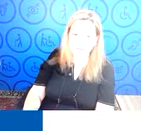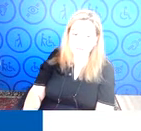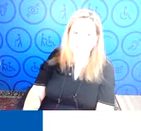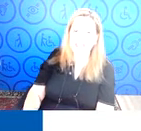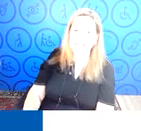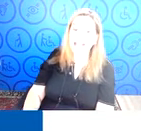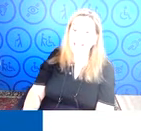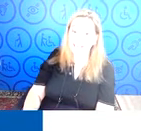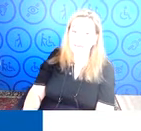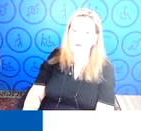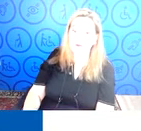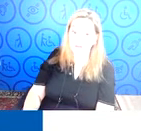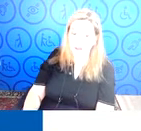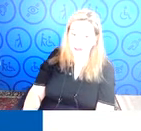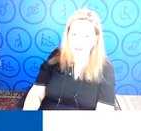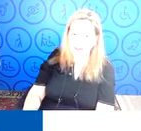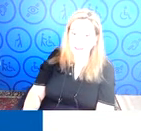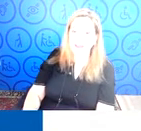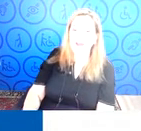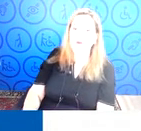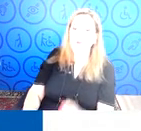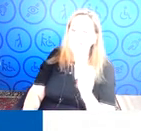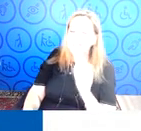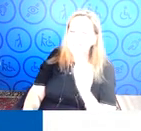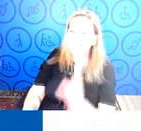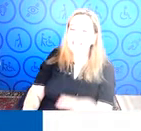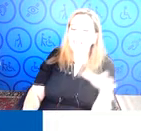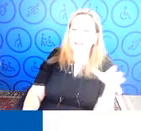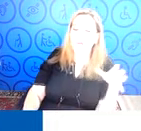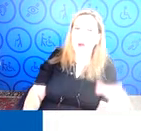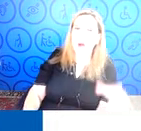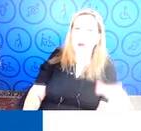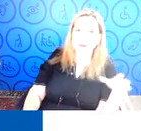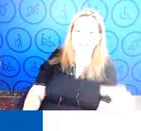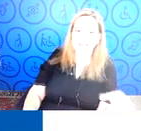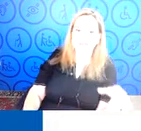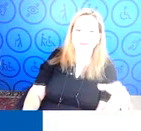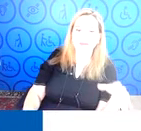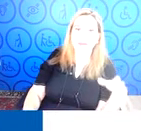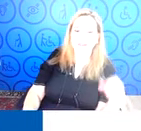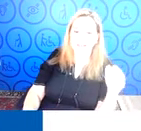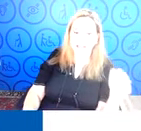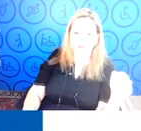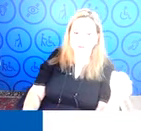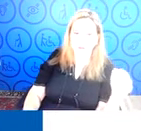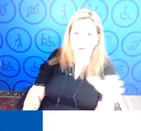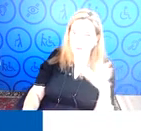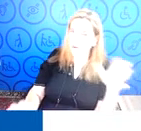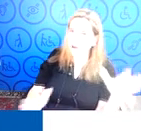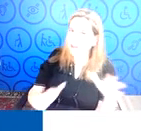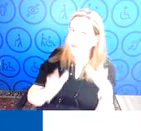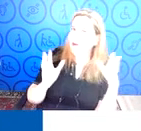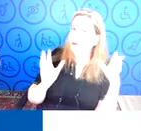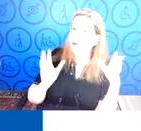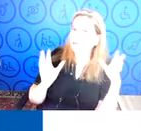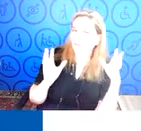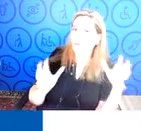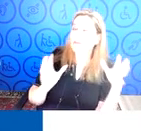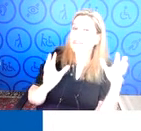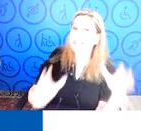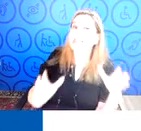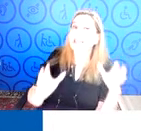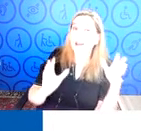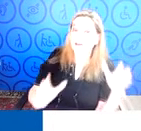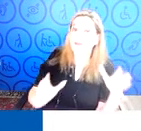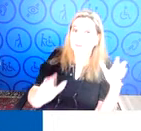all. And as time goes by, we see that among participants of this network, we're talking about